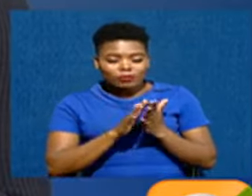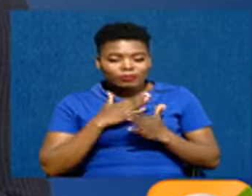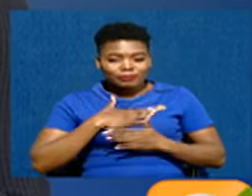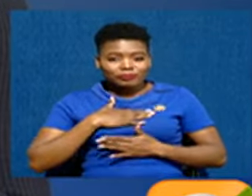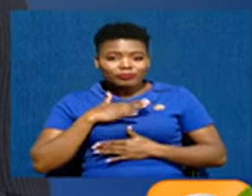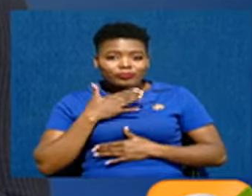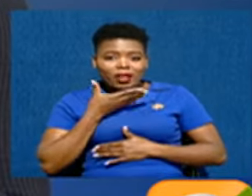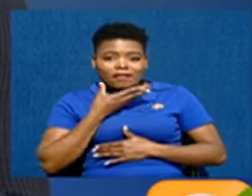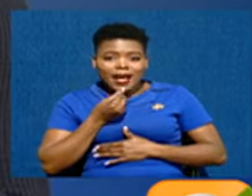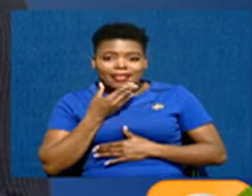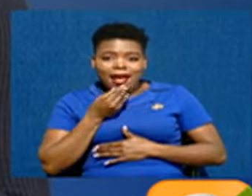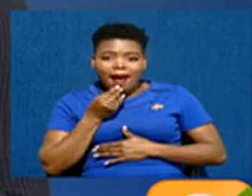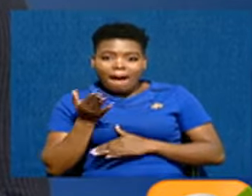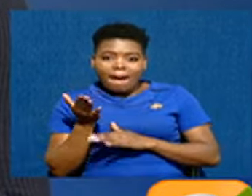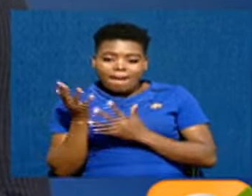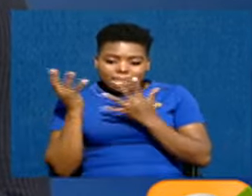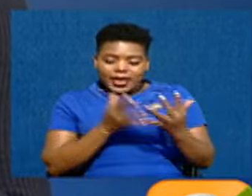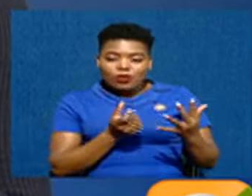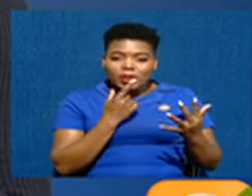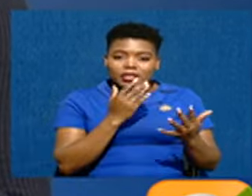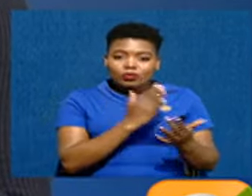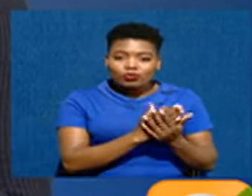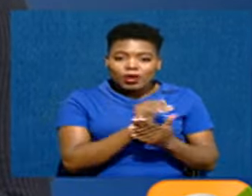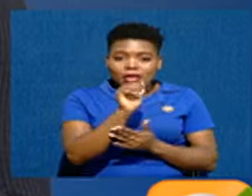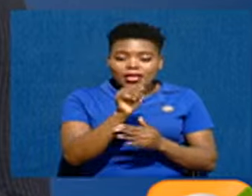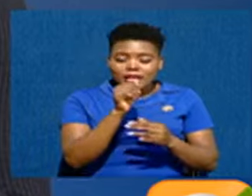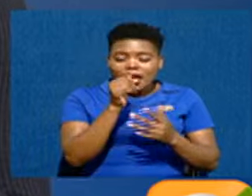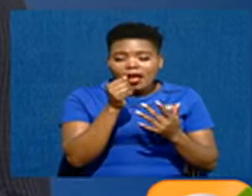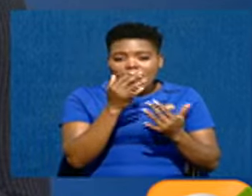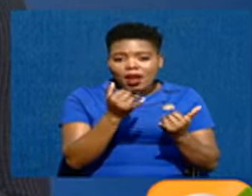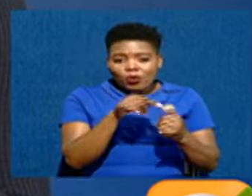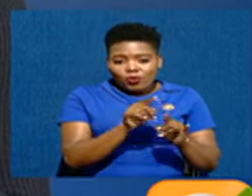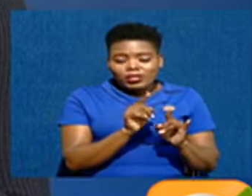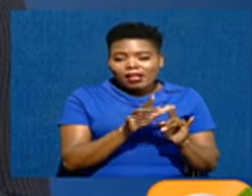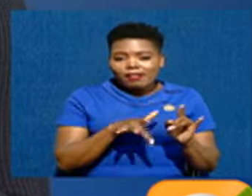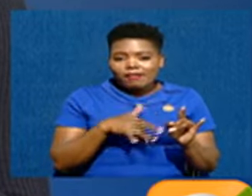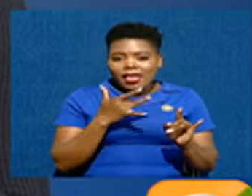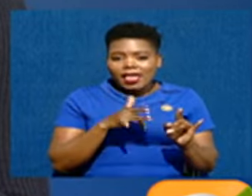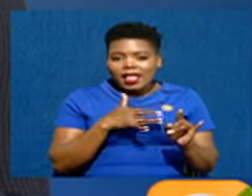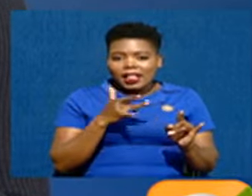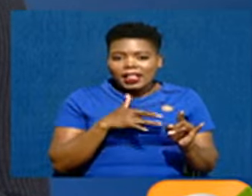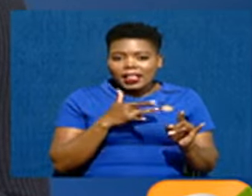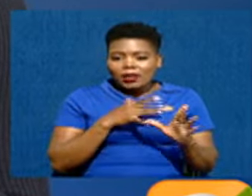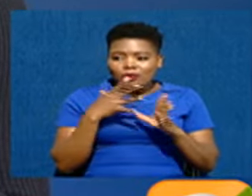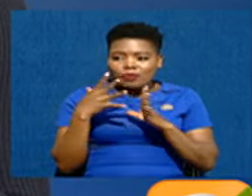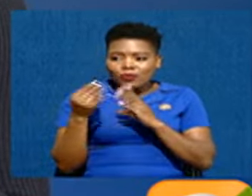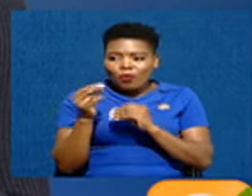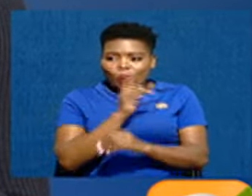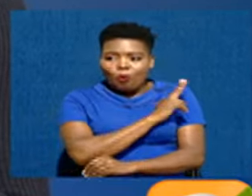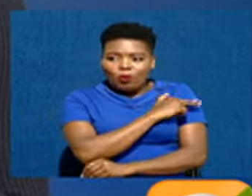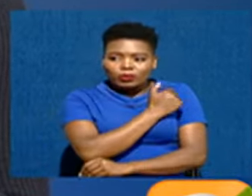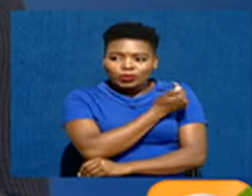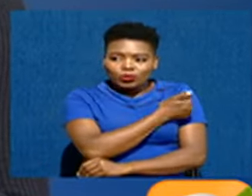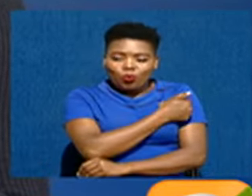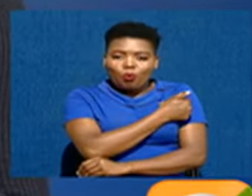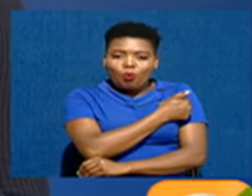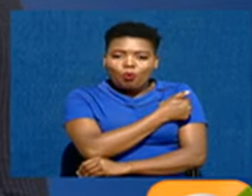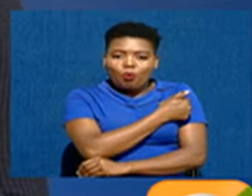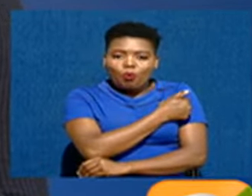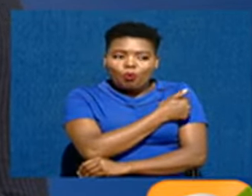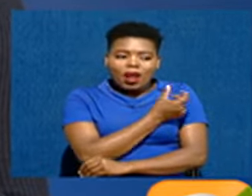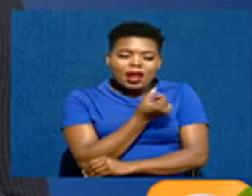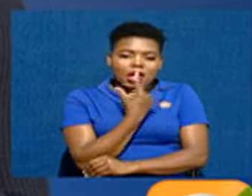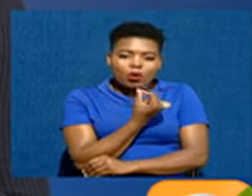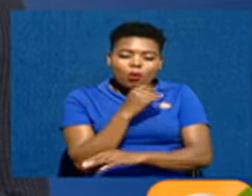you medicine. At what point did you now seek intervention, medical